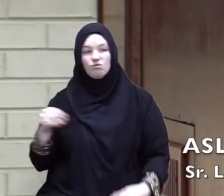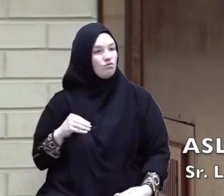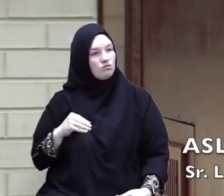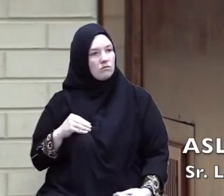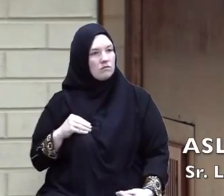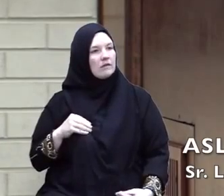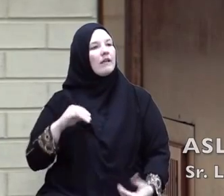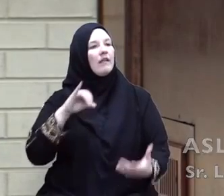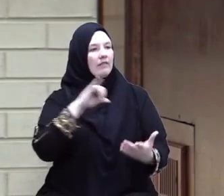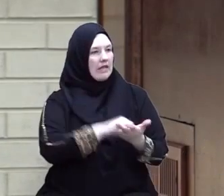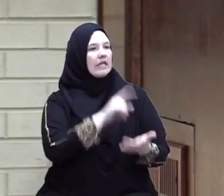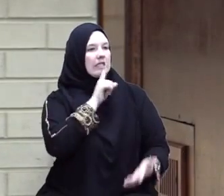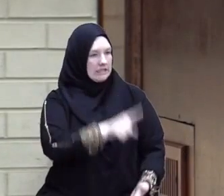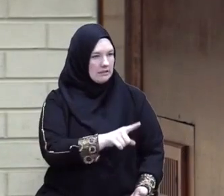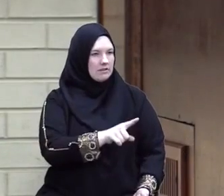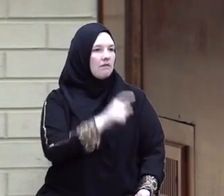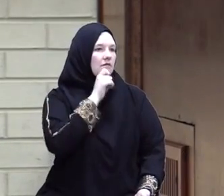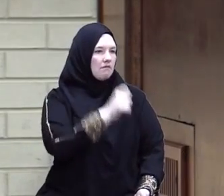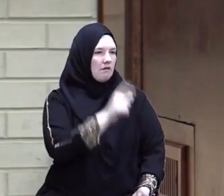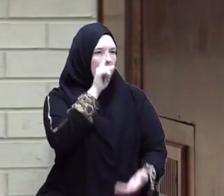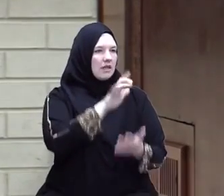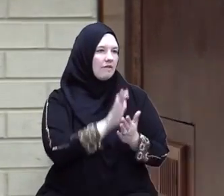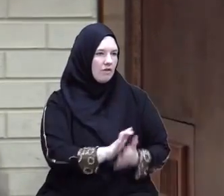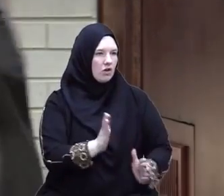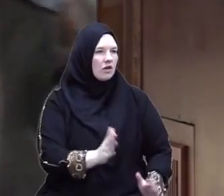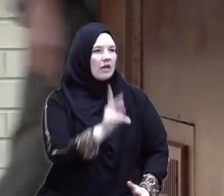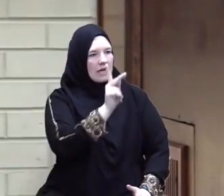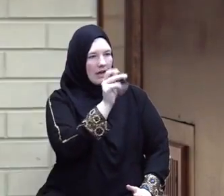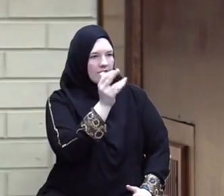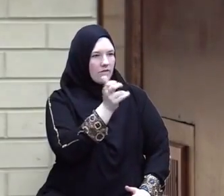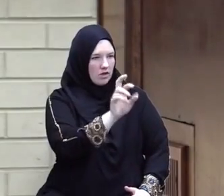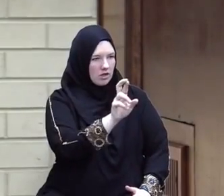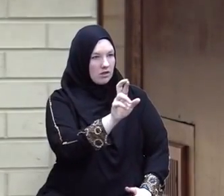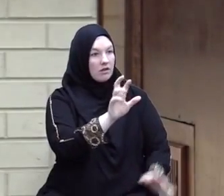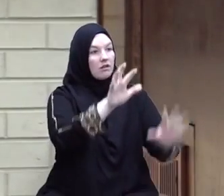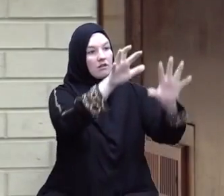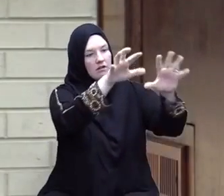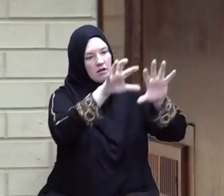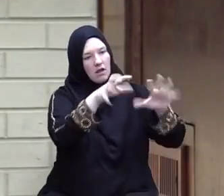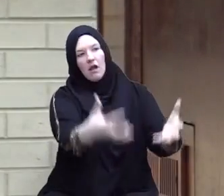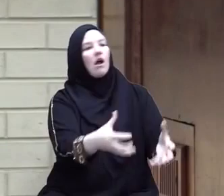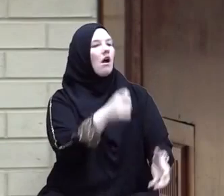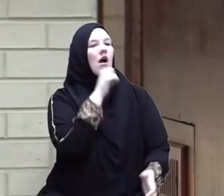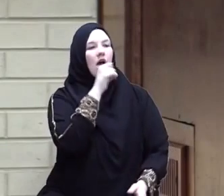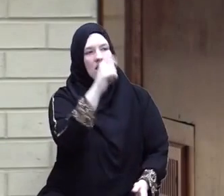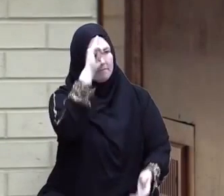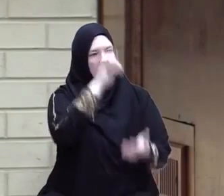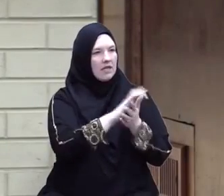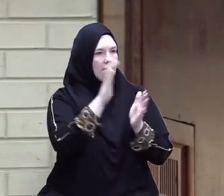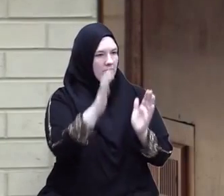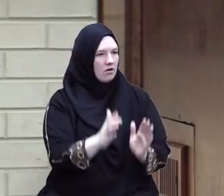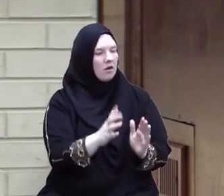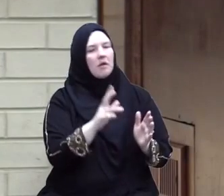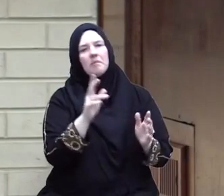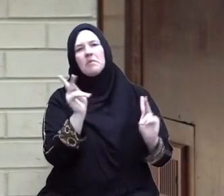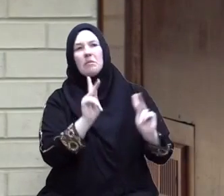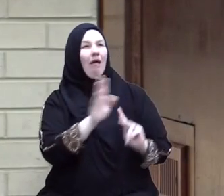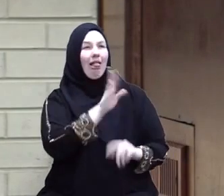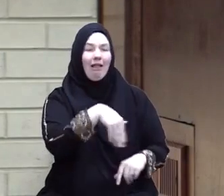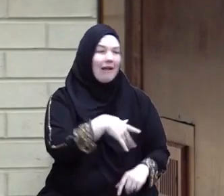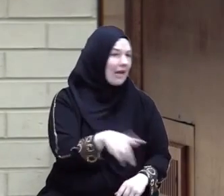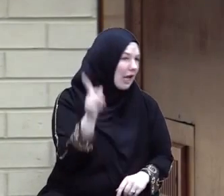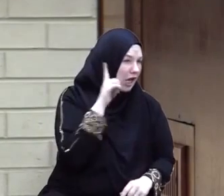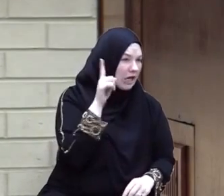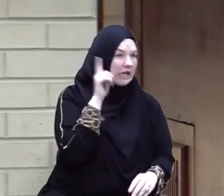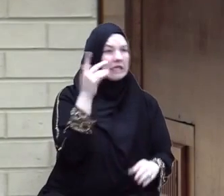a typical disbeliever. But there is another category, the unbeliever, the one who has never heard of Islam and